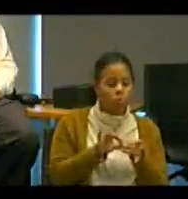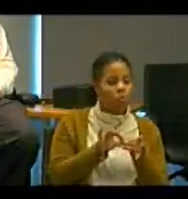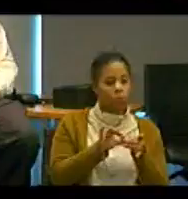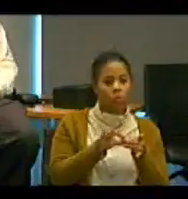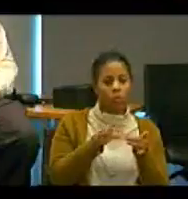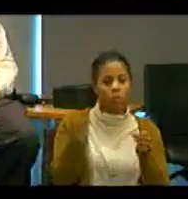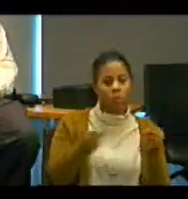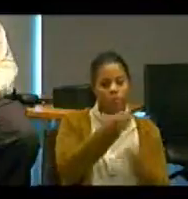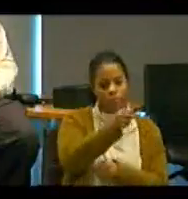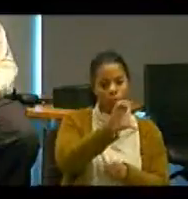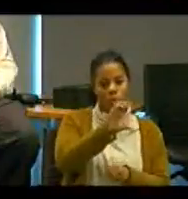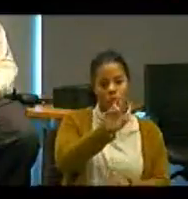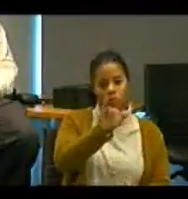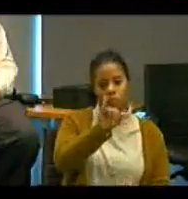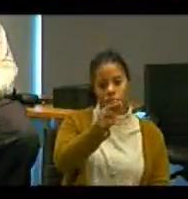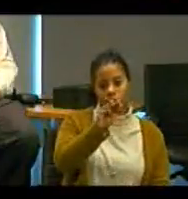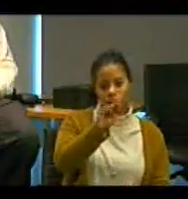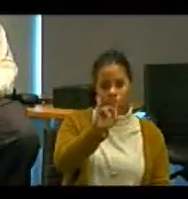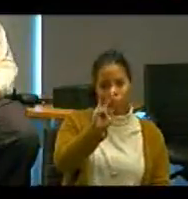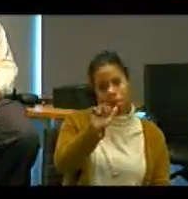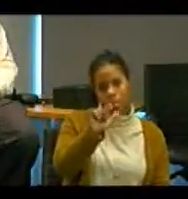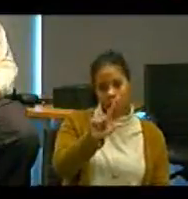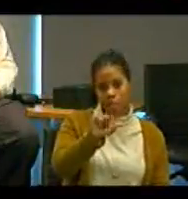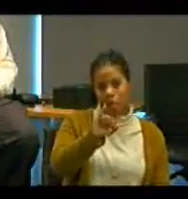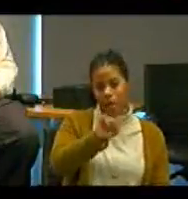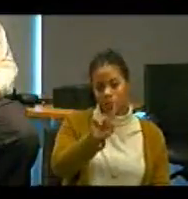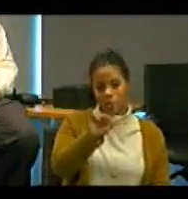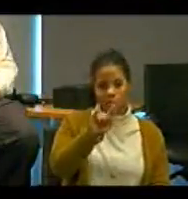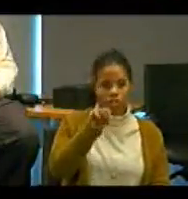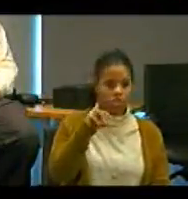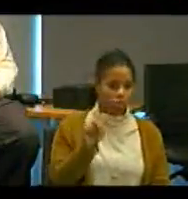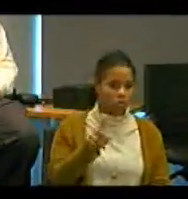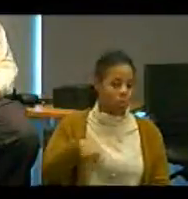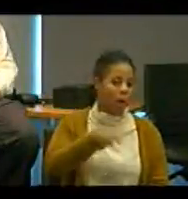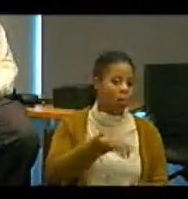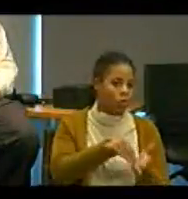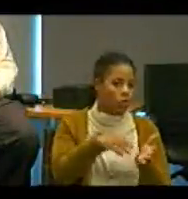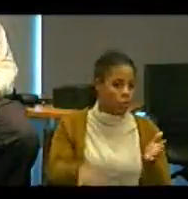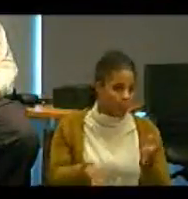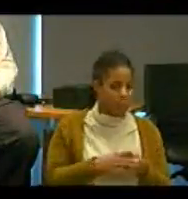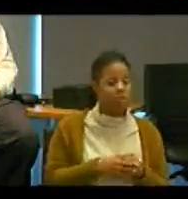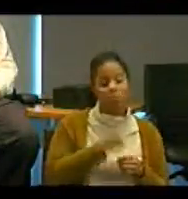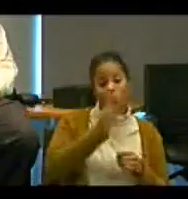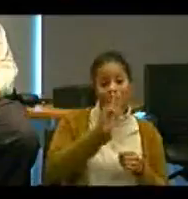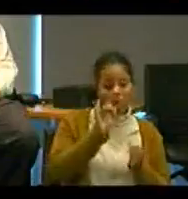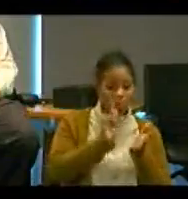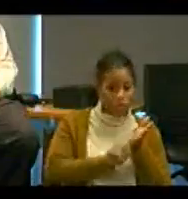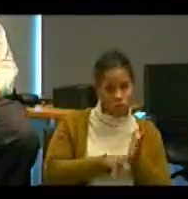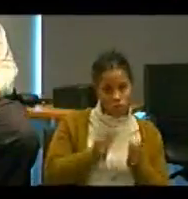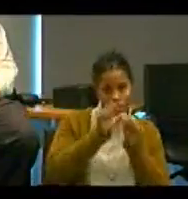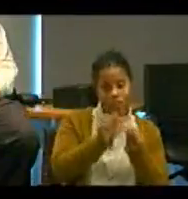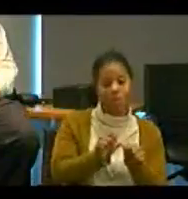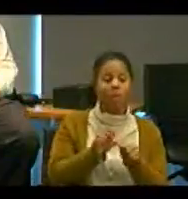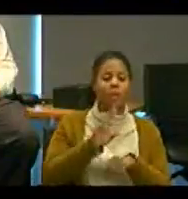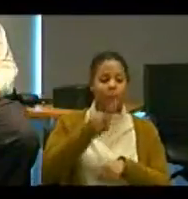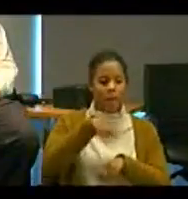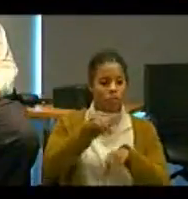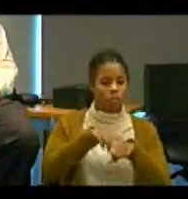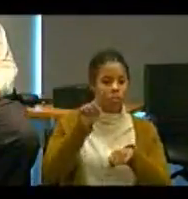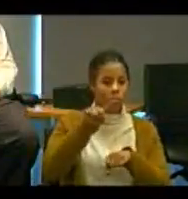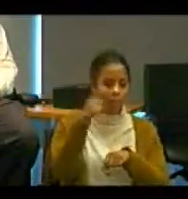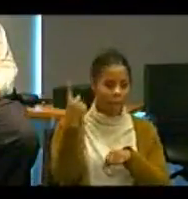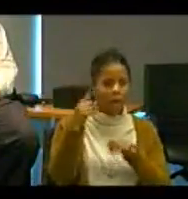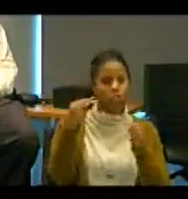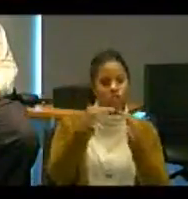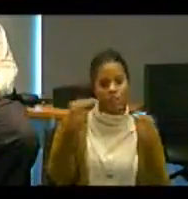students in ways that render them vulnerable to future contact with the criminal legal system along its continuum. The National Black Women's Justice Institute, an